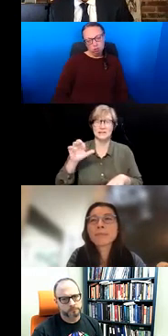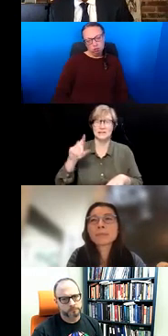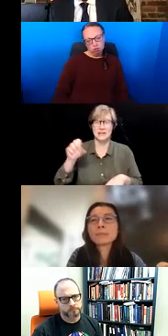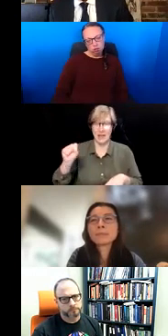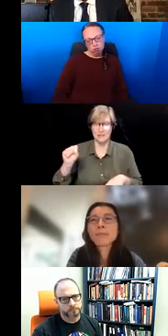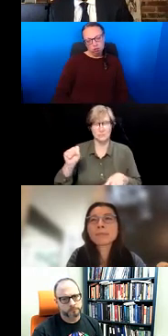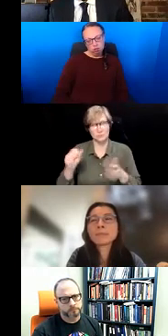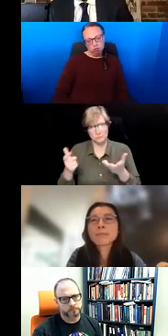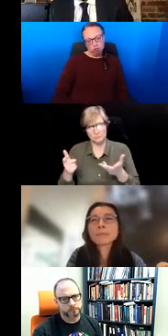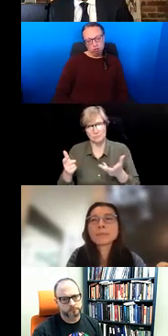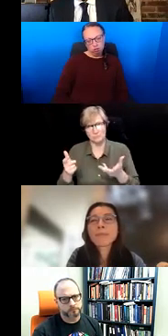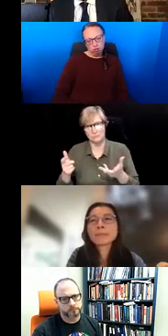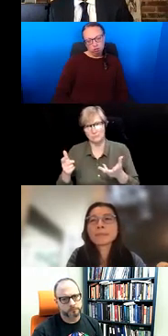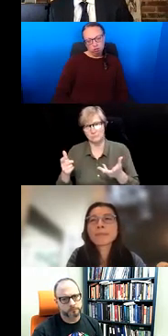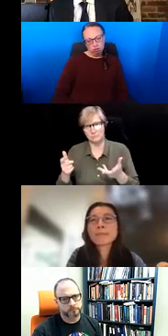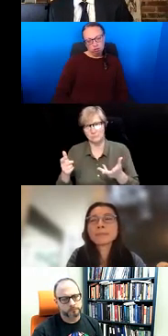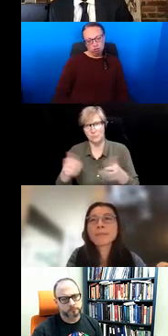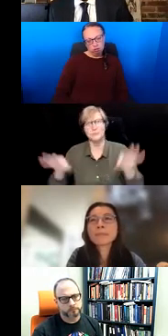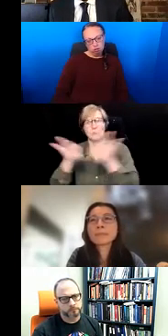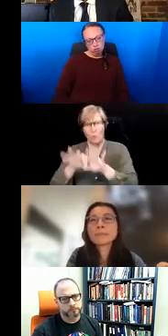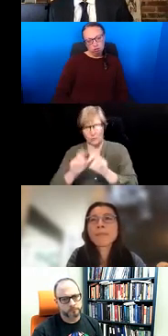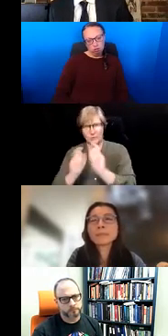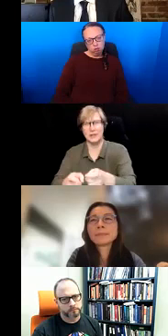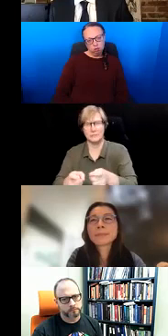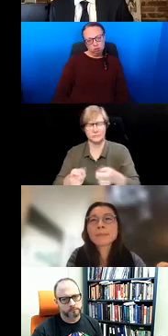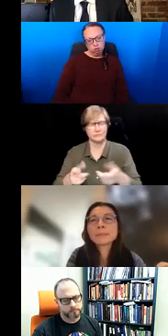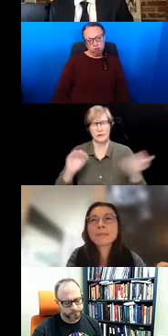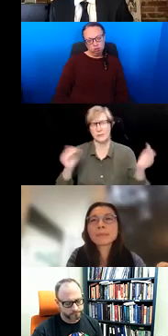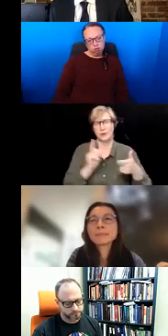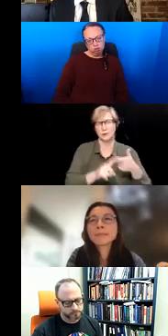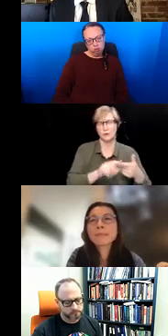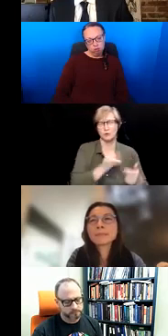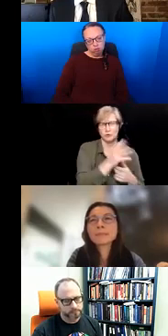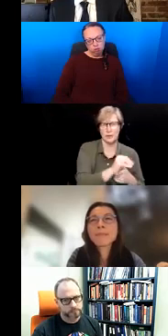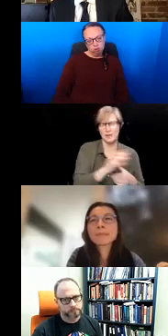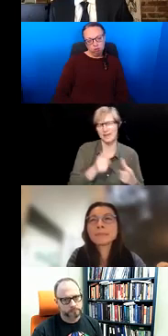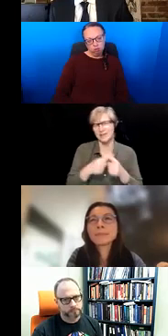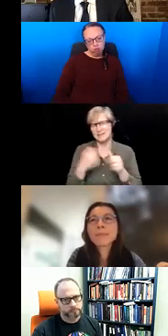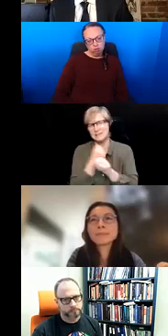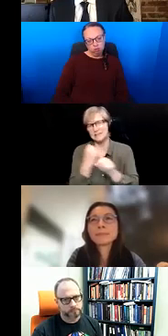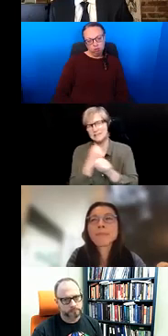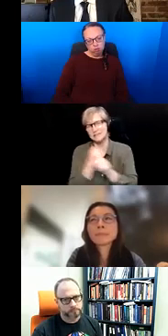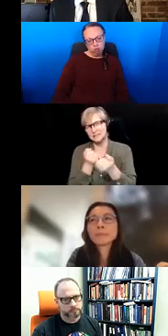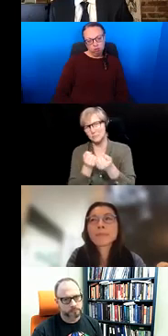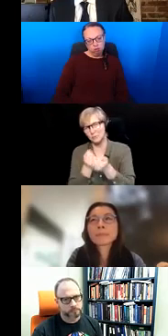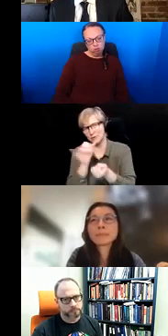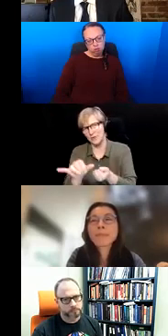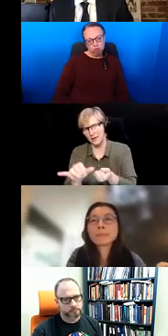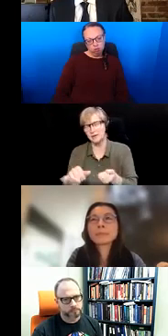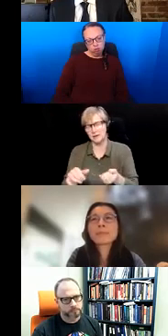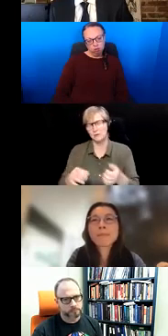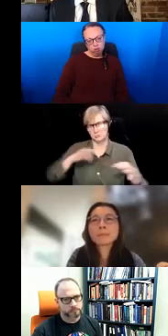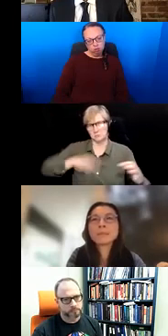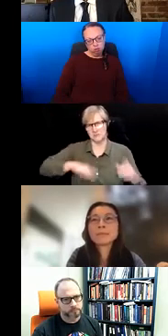to administer compared to sham, and then subsequently demonstrated statistically that it was that it showed superior benefit.